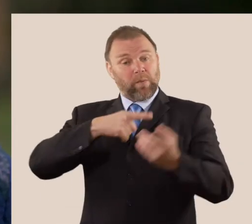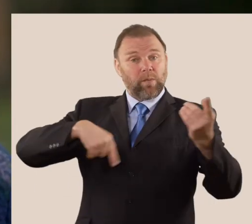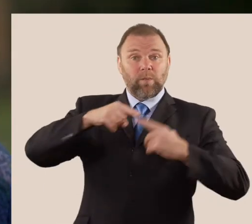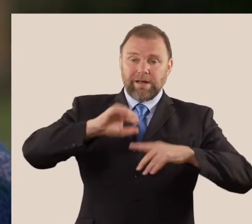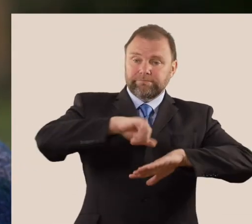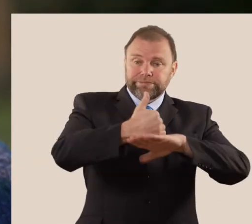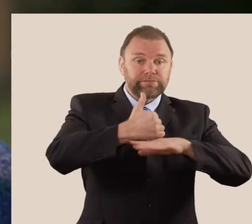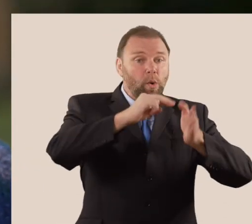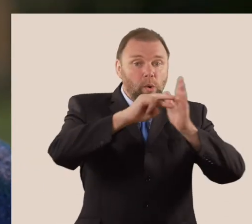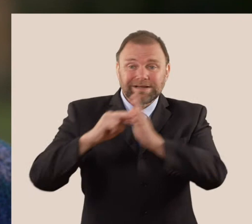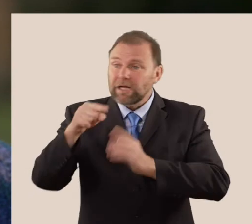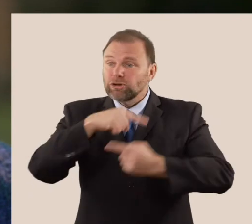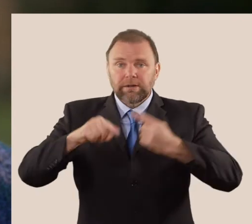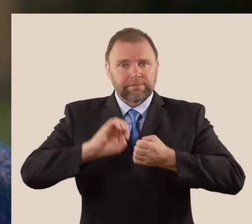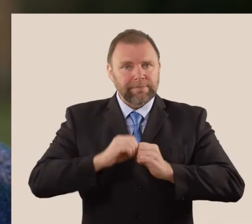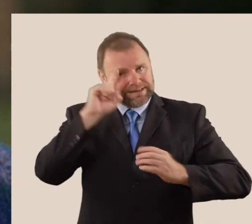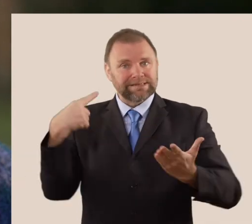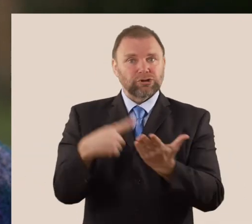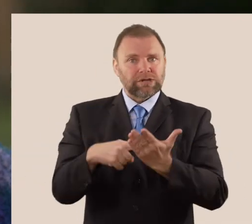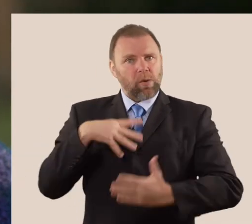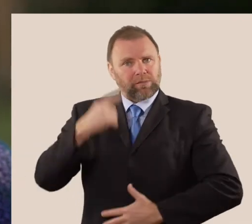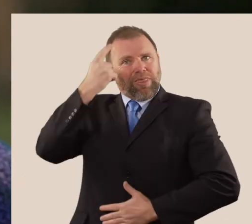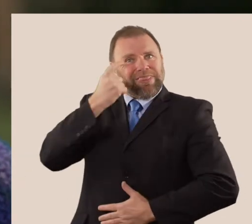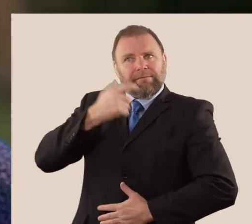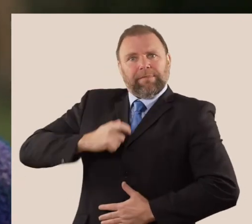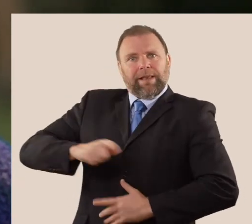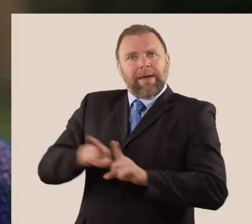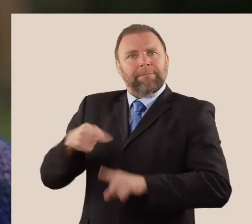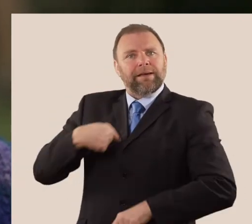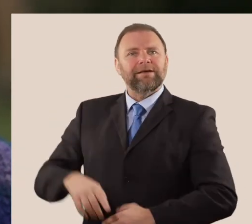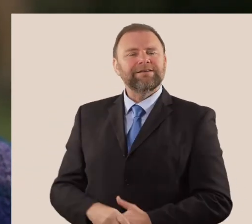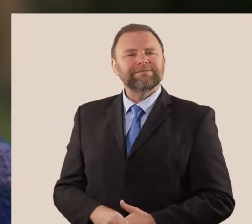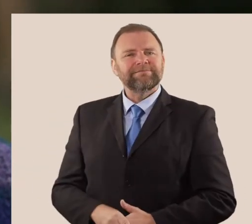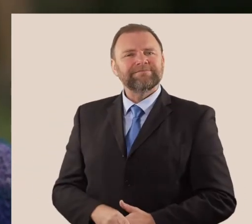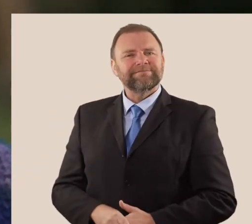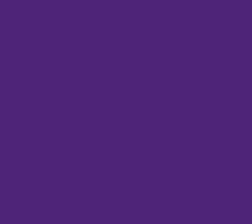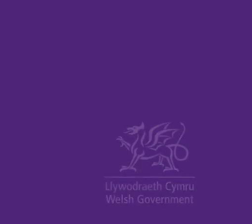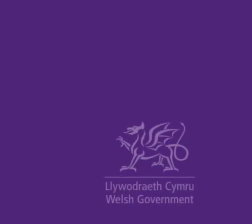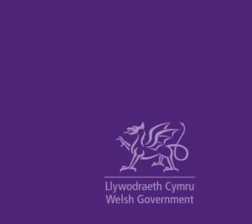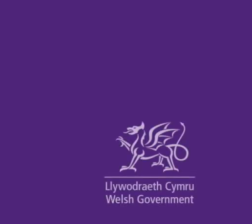So when public bodies are making big decisions, I would like them to think of people like me.